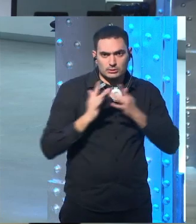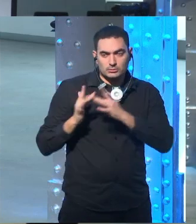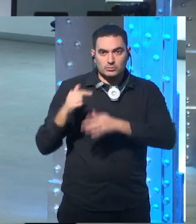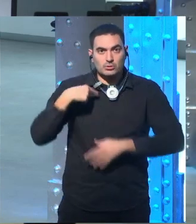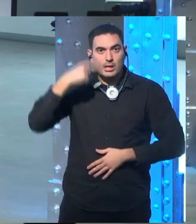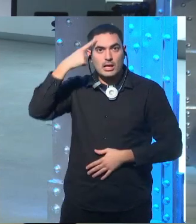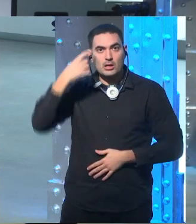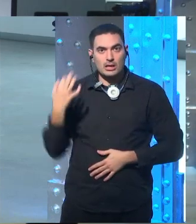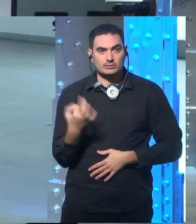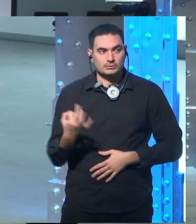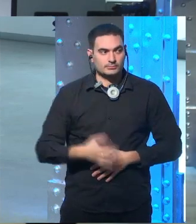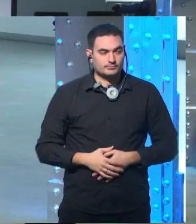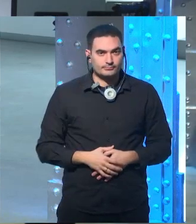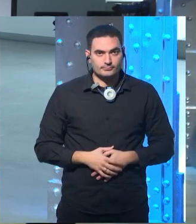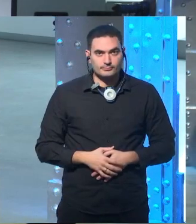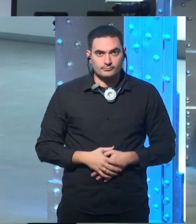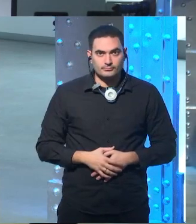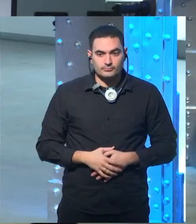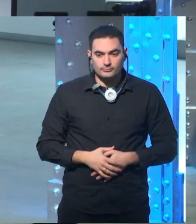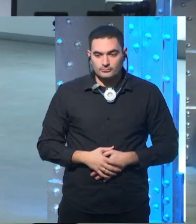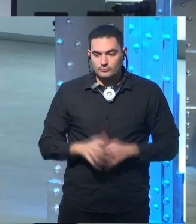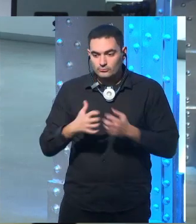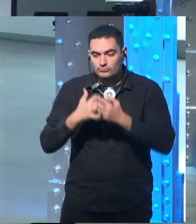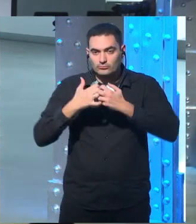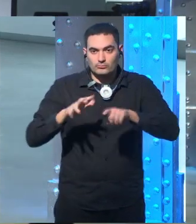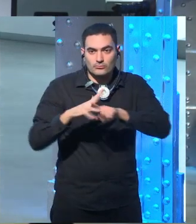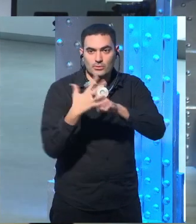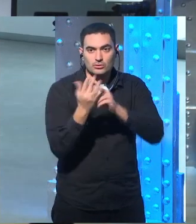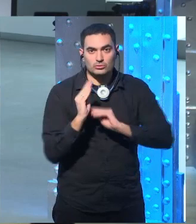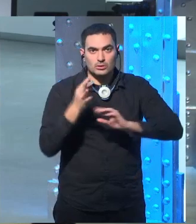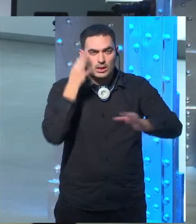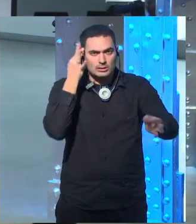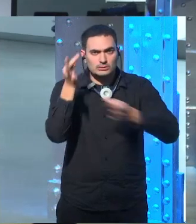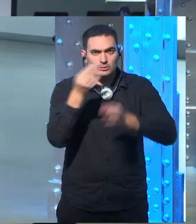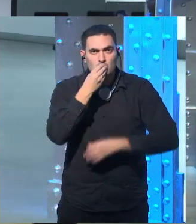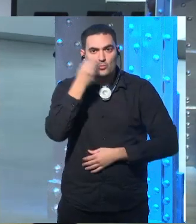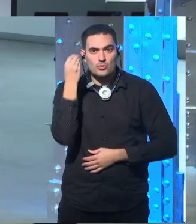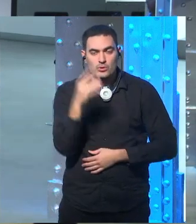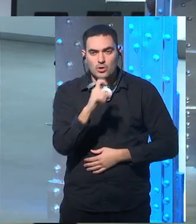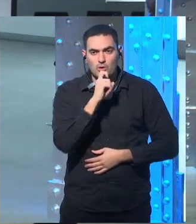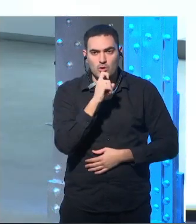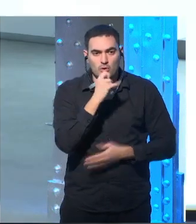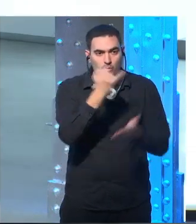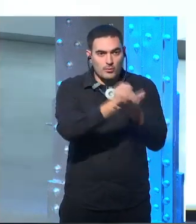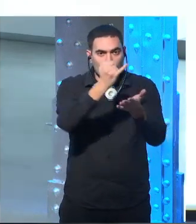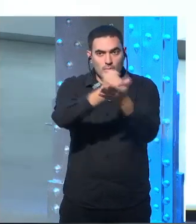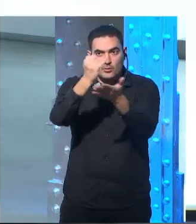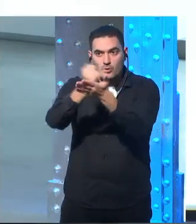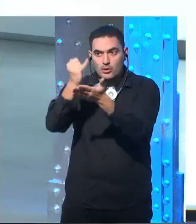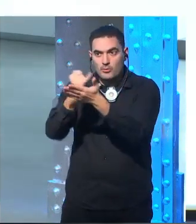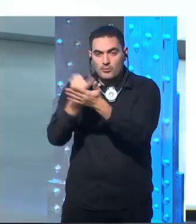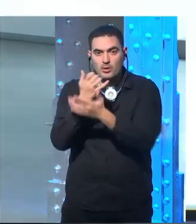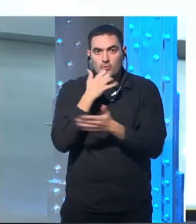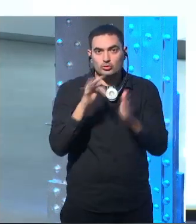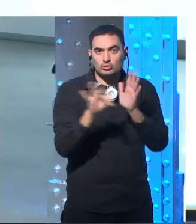best described by the Turing test, where a software, or essentially chatbots, try to